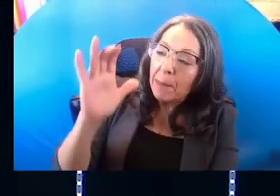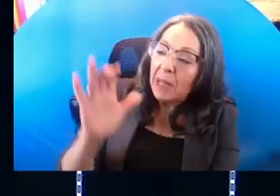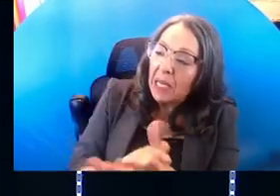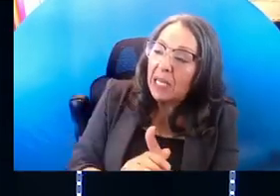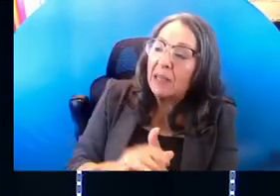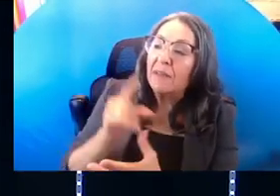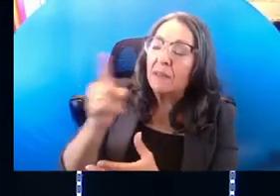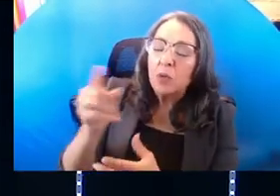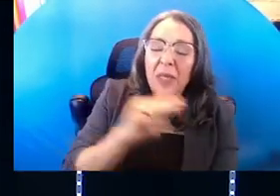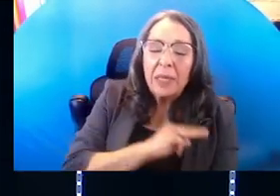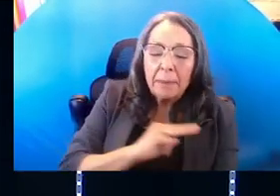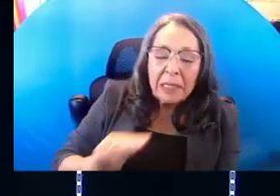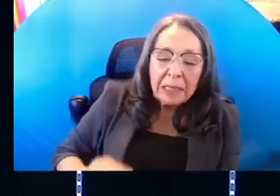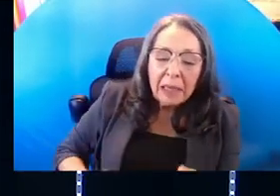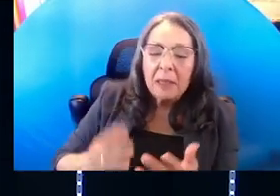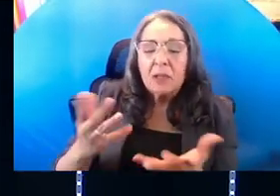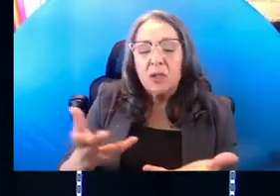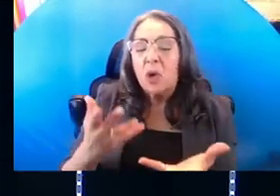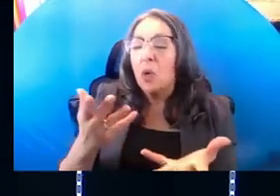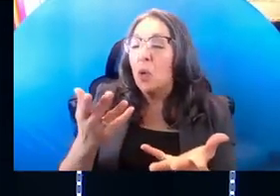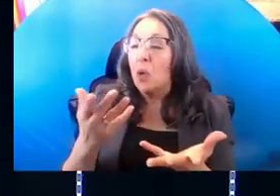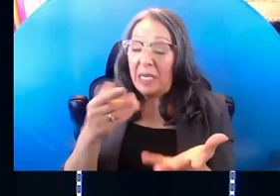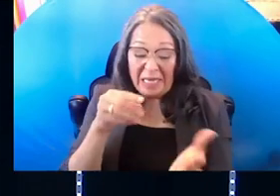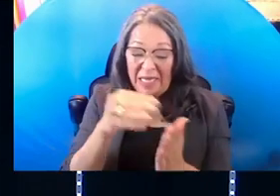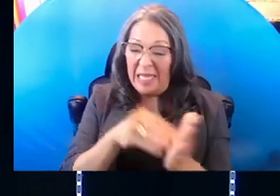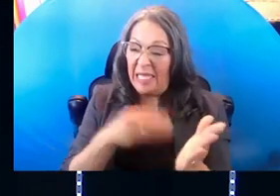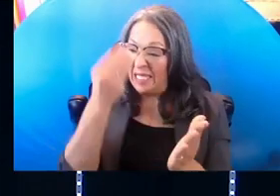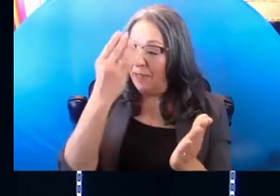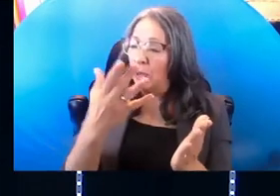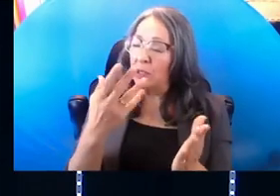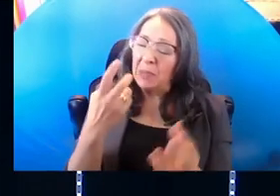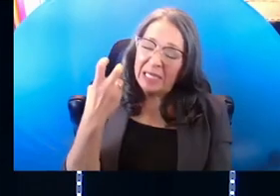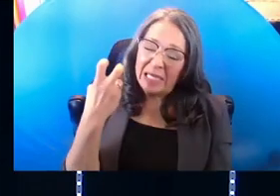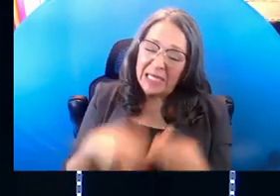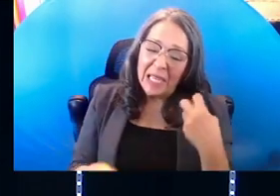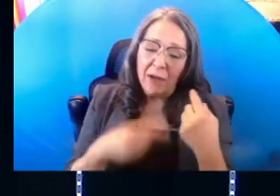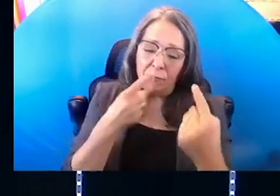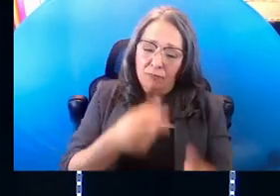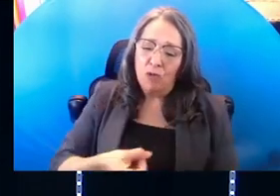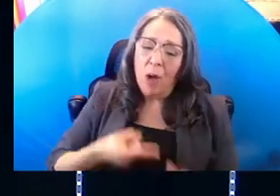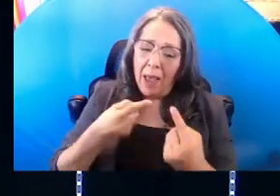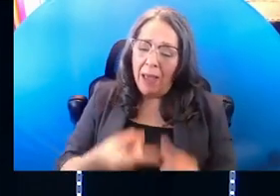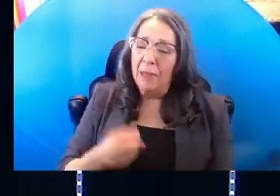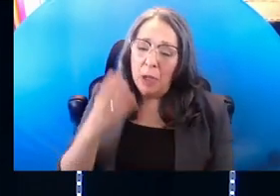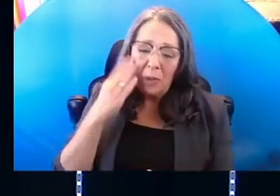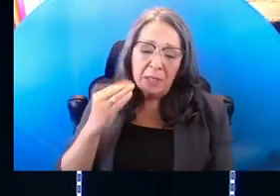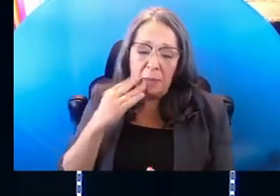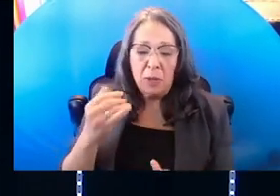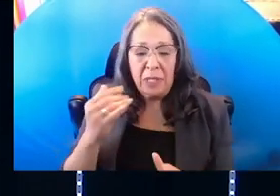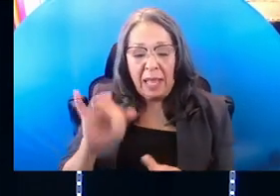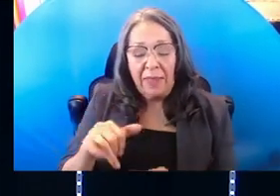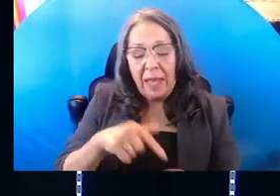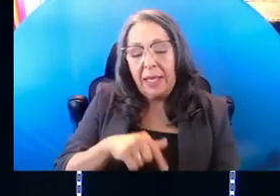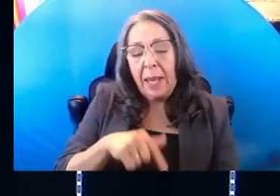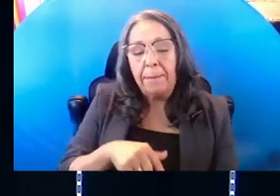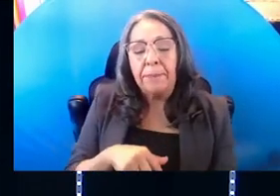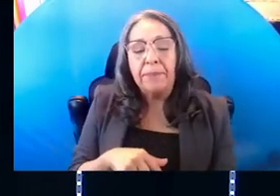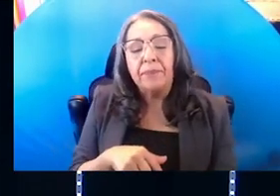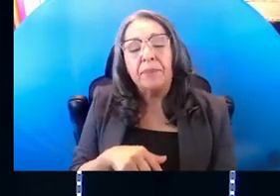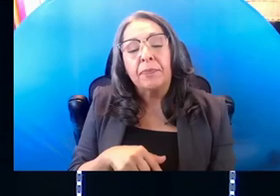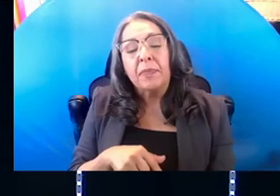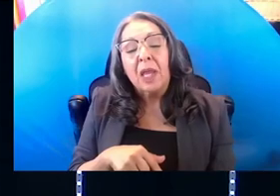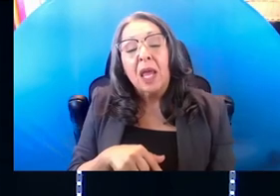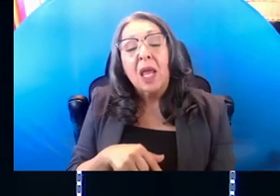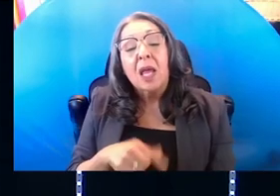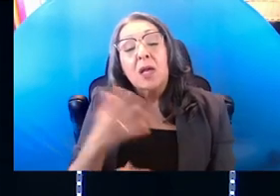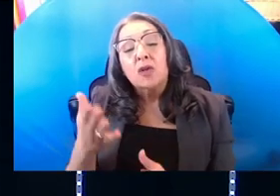Messiah. Here is this for all of us in this really rough season, a trial, truly, is what they're going through. And so the big point that I really want